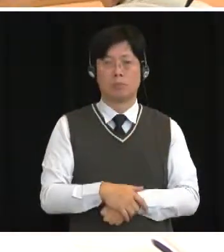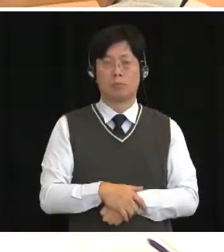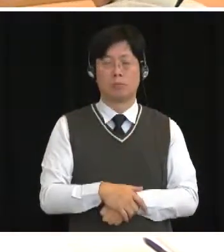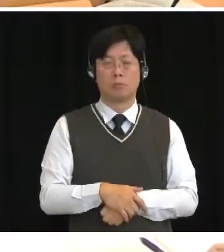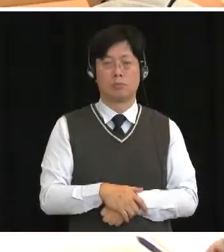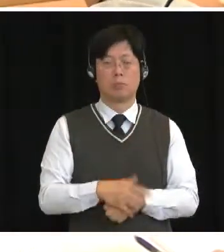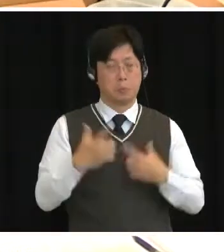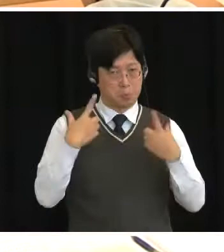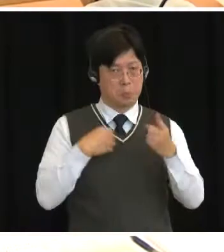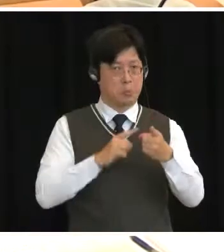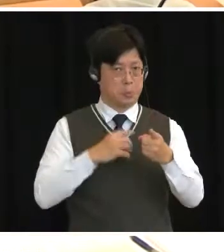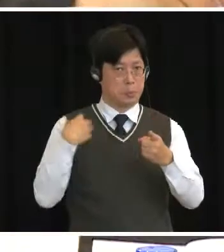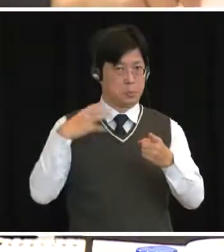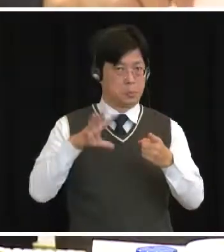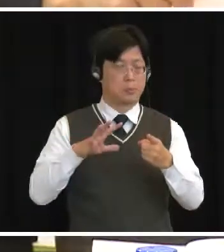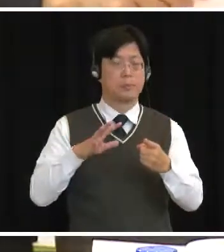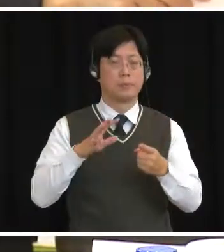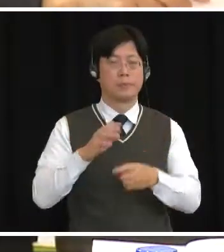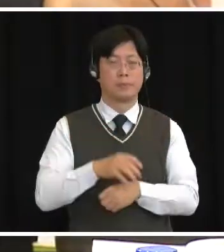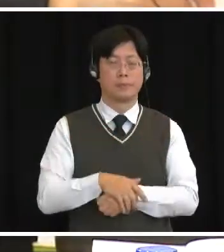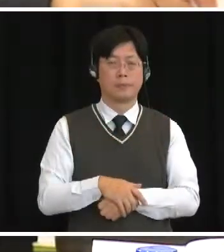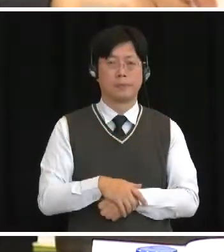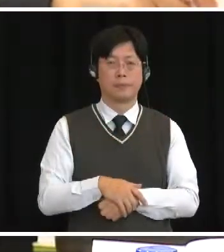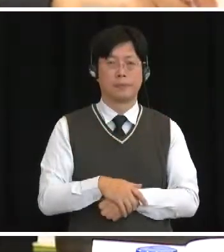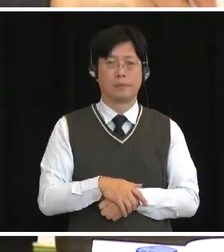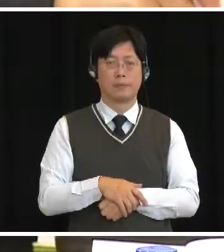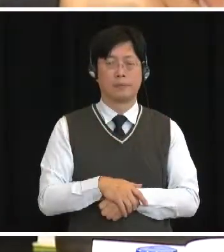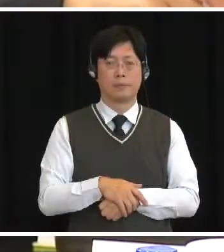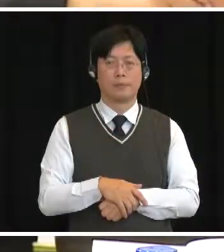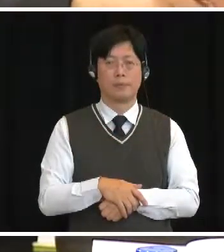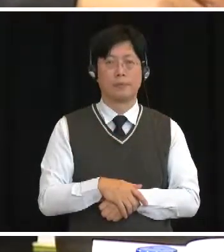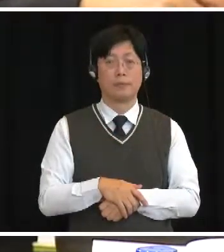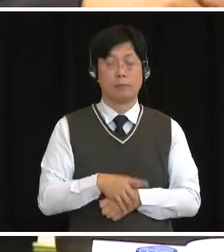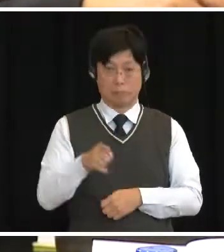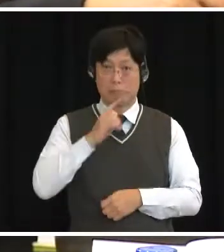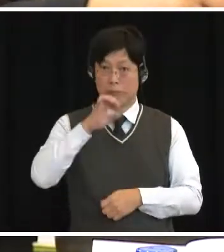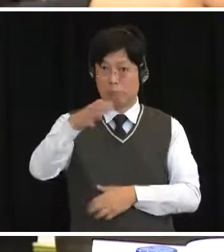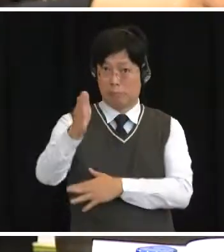monitor how these resources are being used.